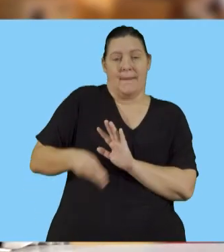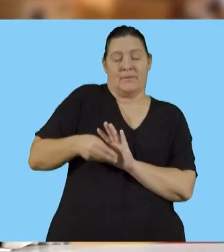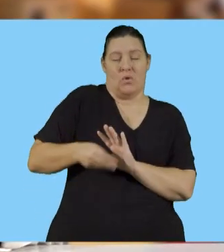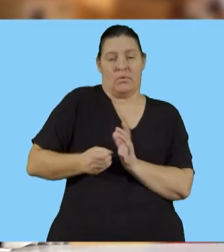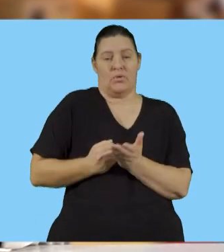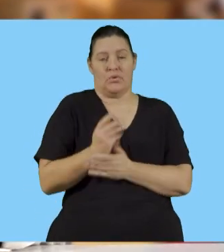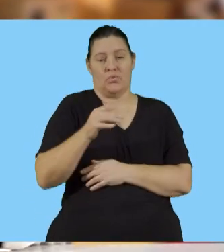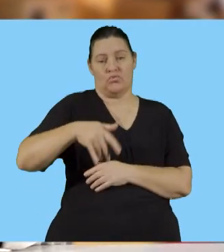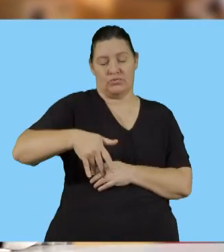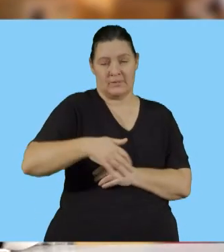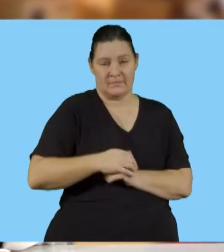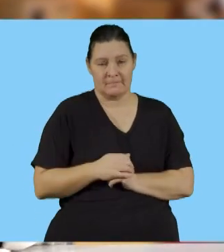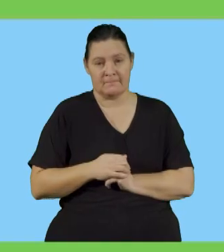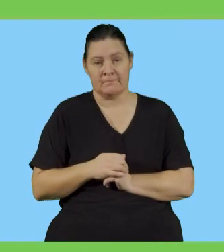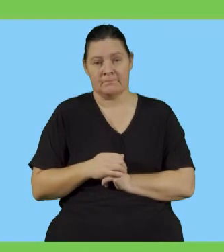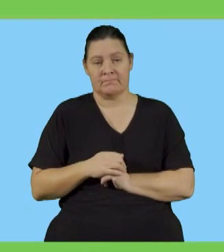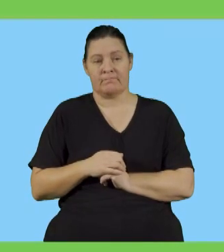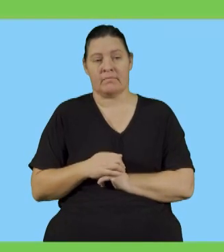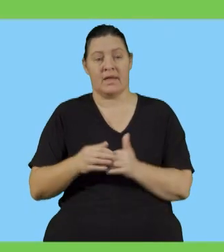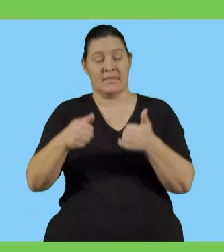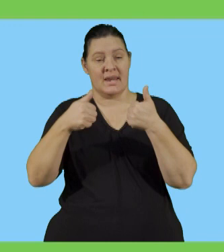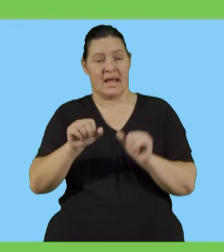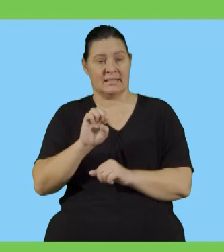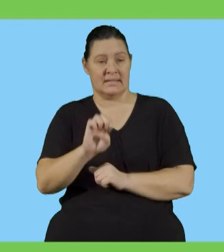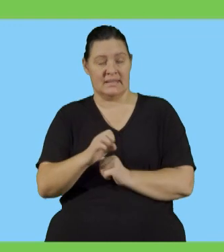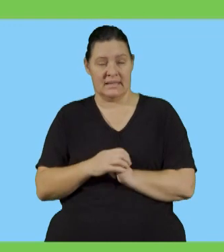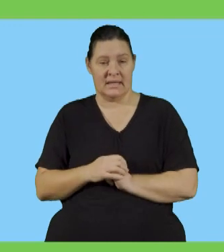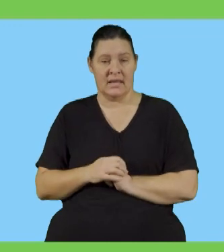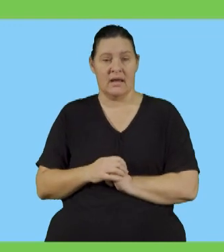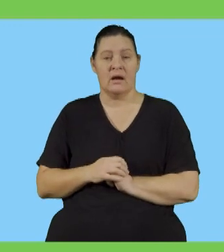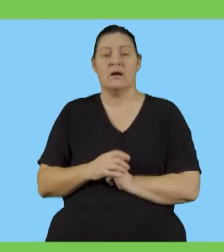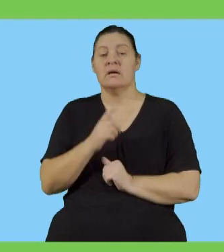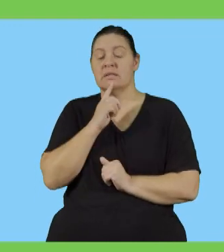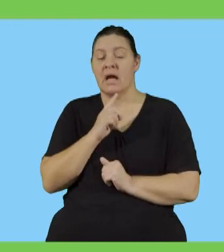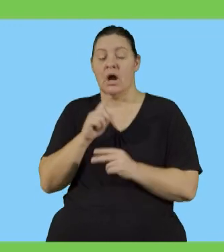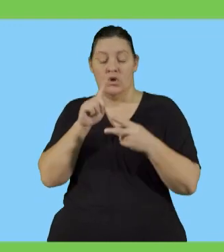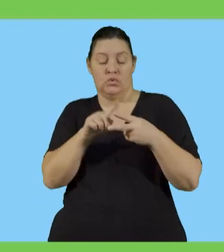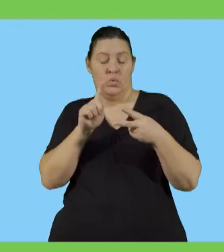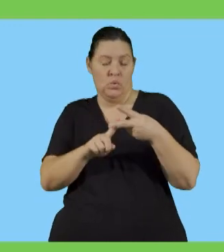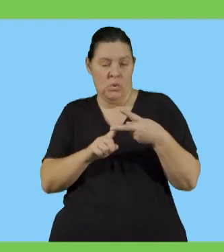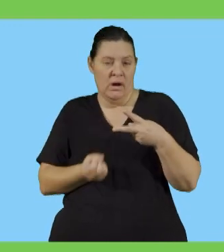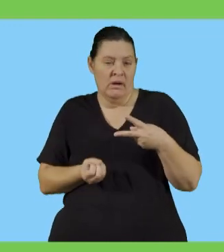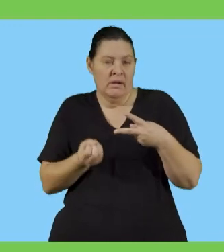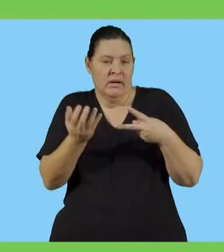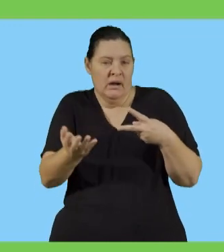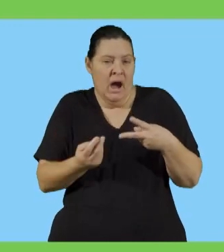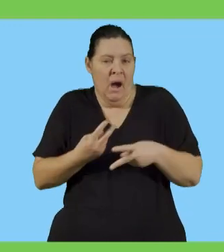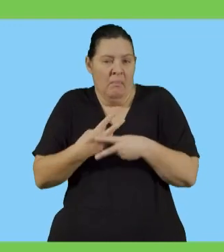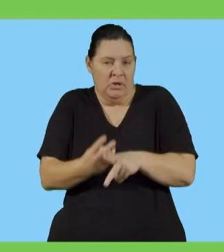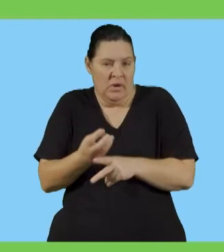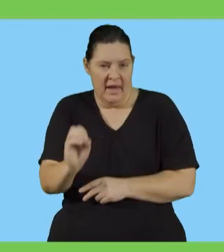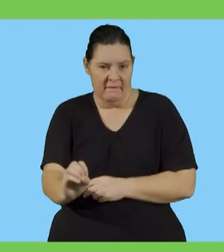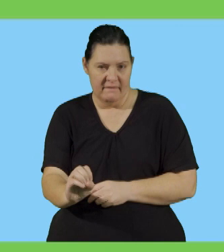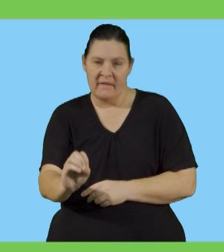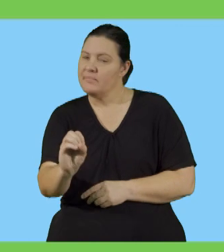soil through the roots. And then the next one, remember we spoke about the two things that are being released and produced. So the first